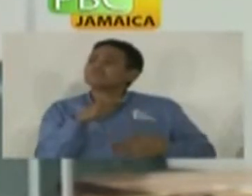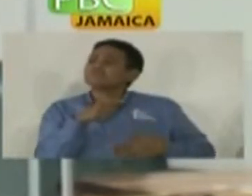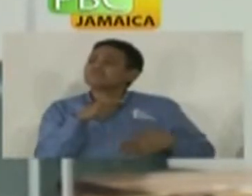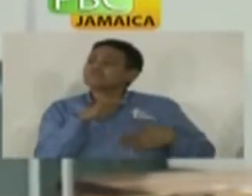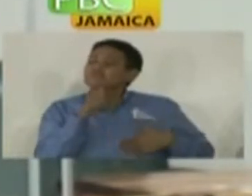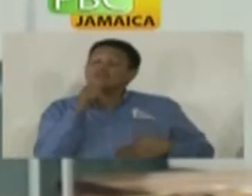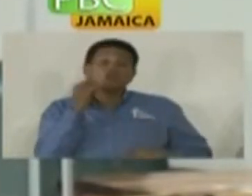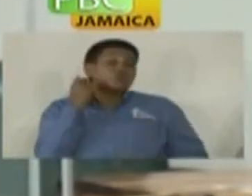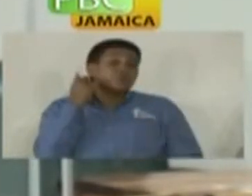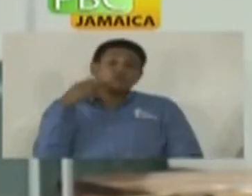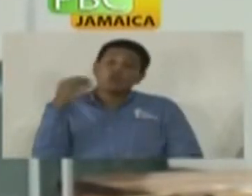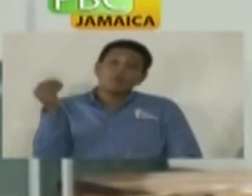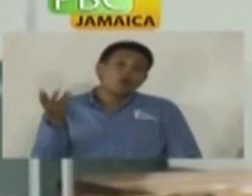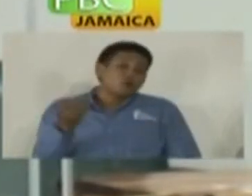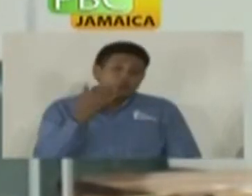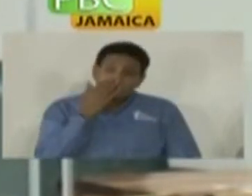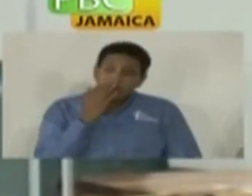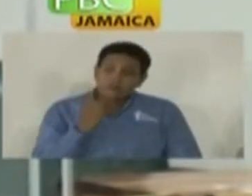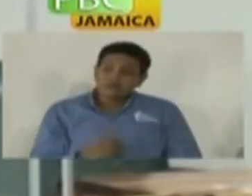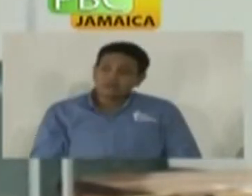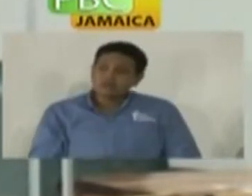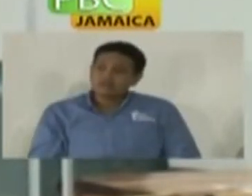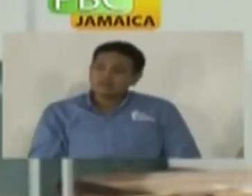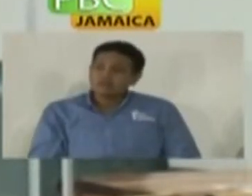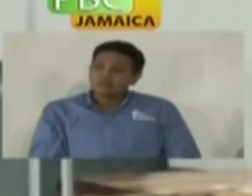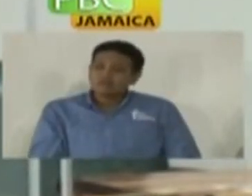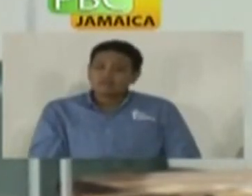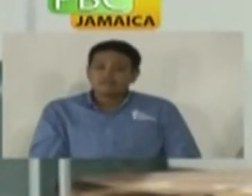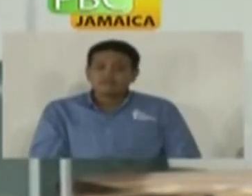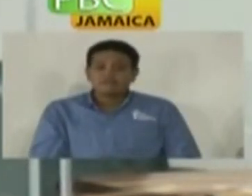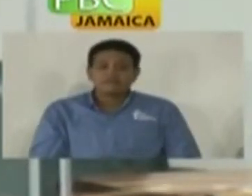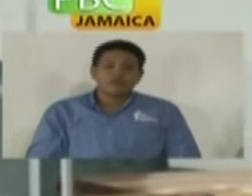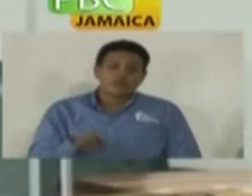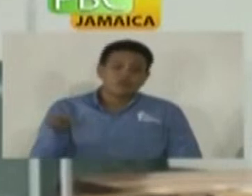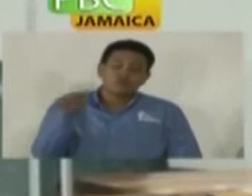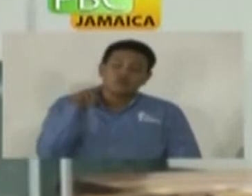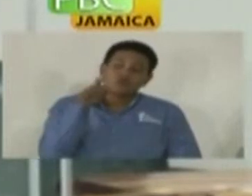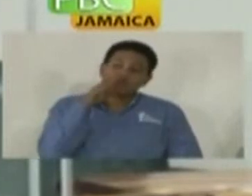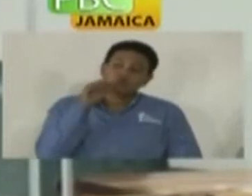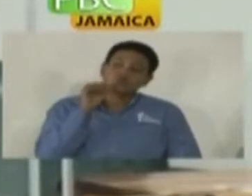not to be. And those who suffered